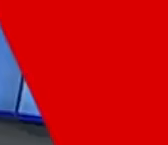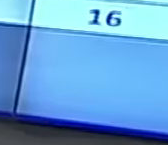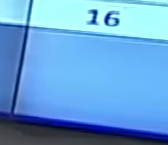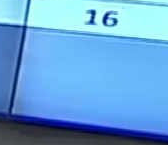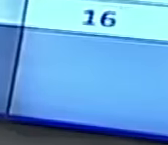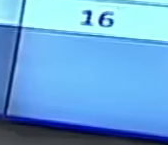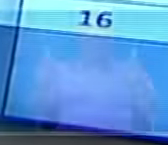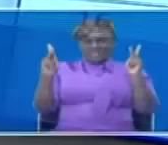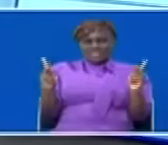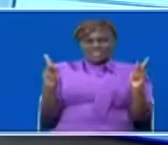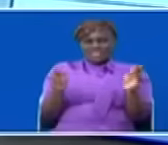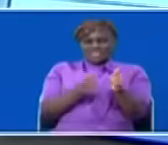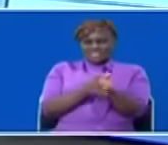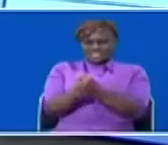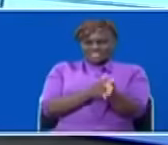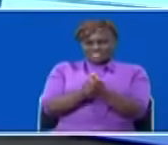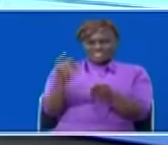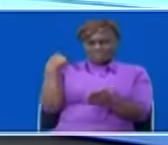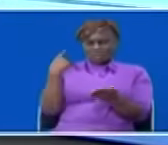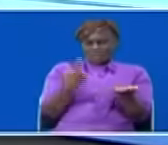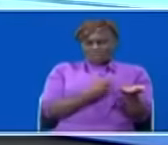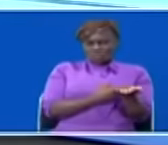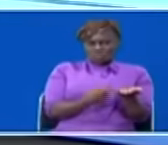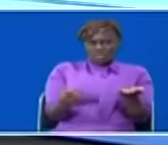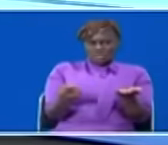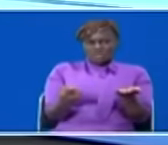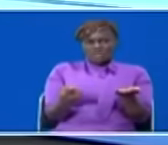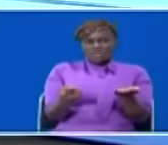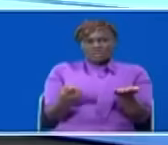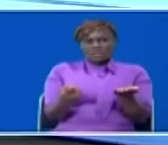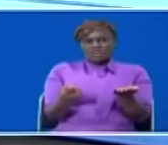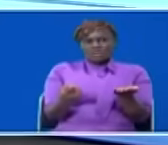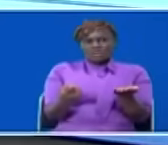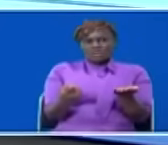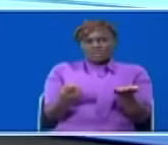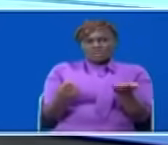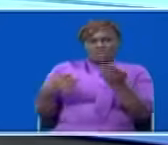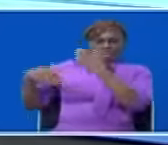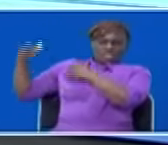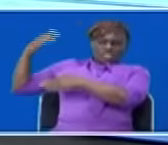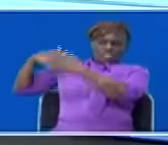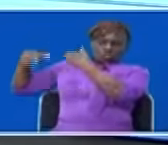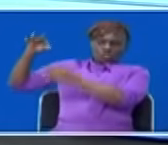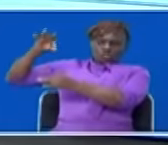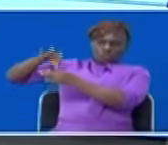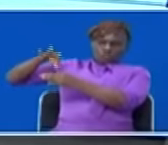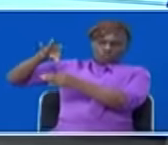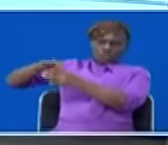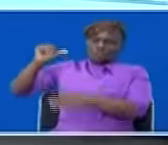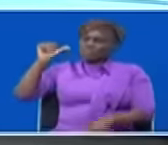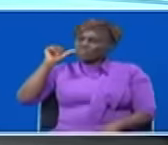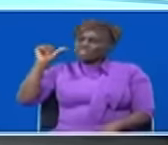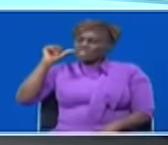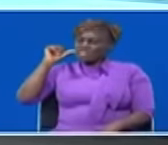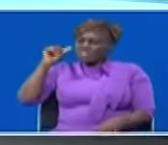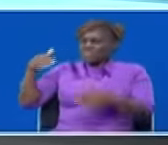Okay, so here's our interesting number of the week. And we had, that historic vote in Europe where Britain